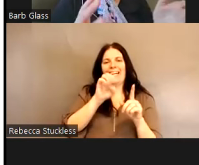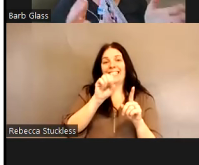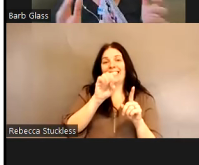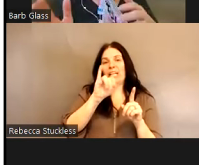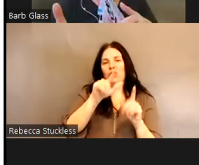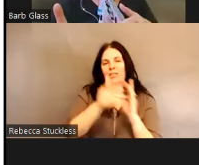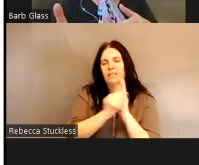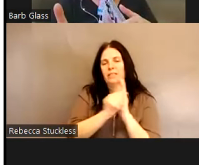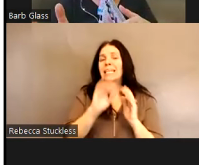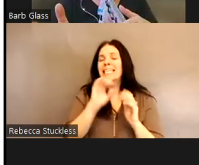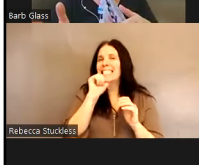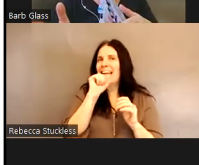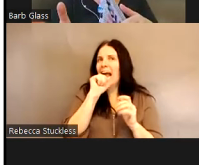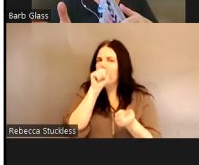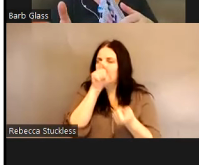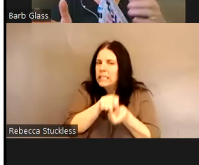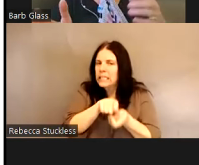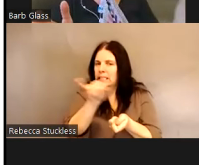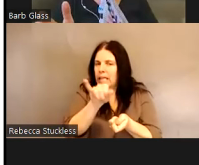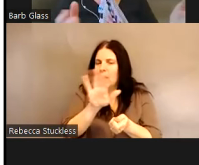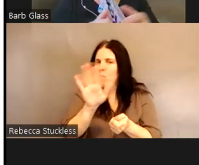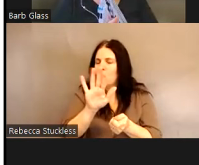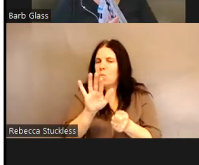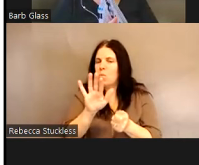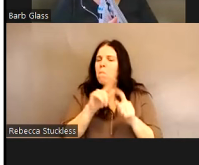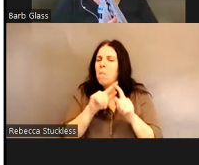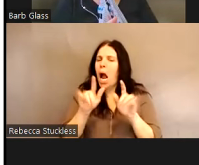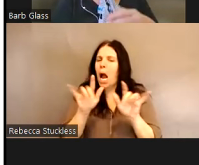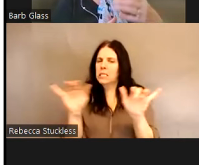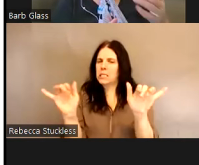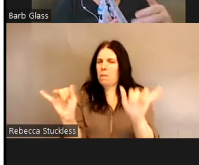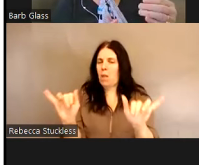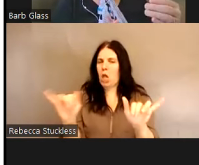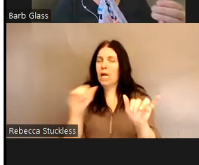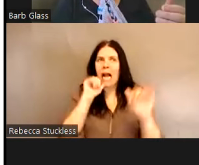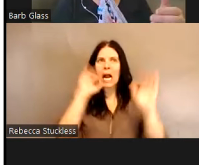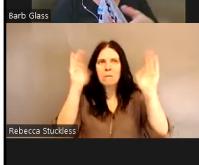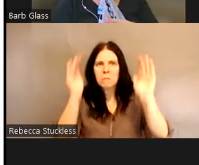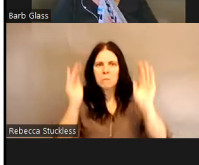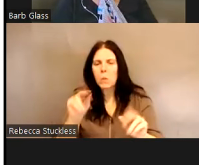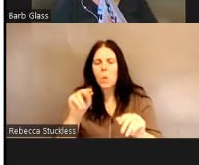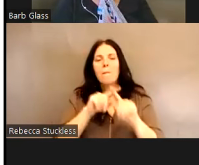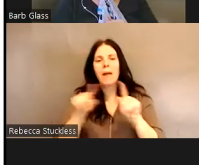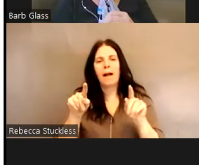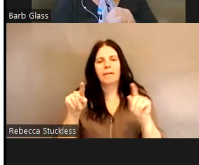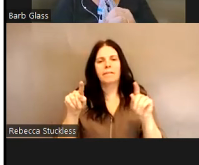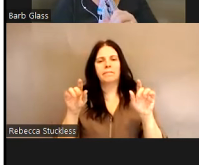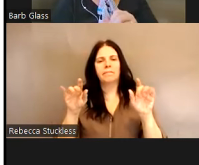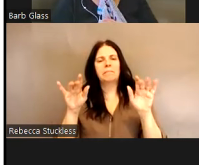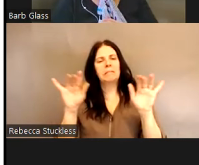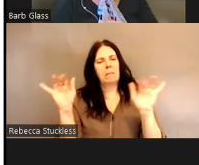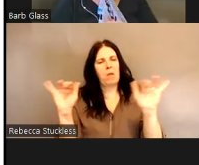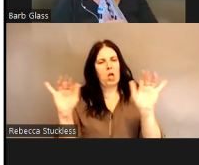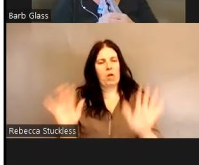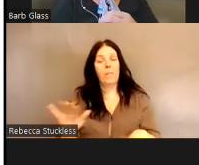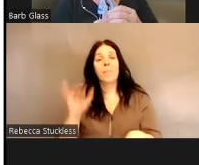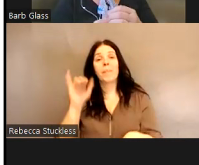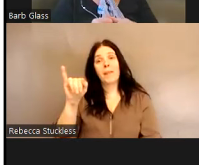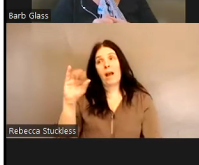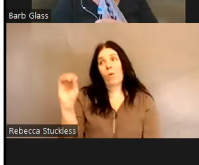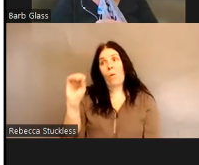it's similar to the Essential Skills Framework. And the OALCF is the framework that we work in